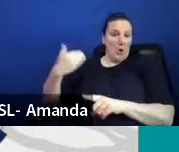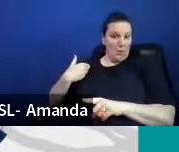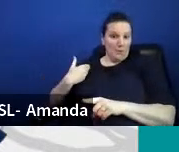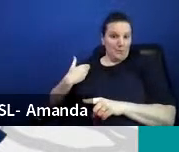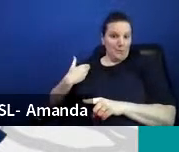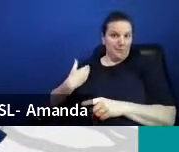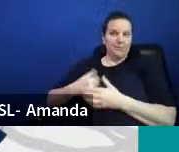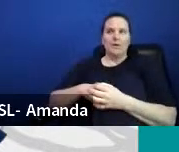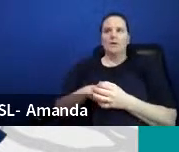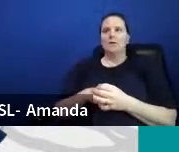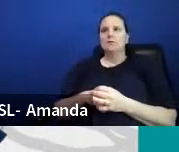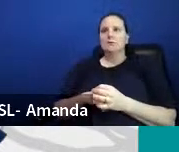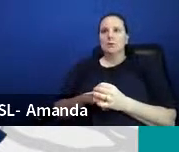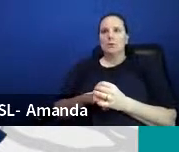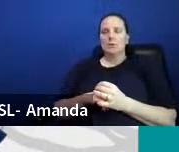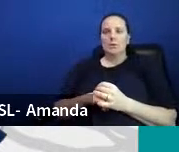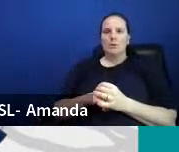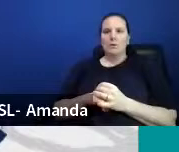So this is so